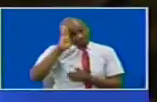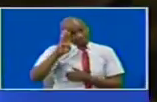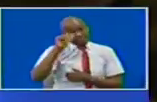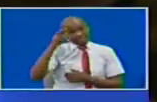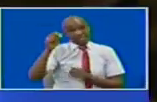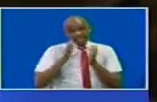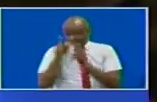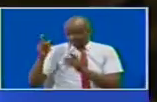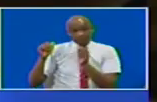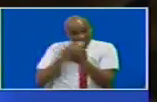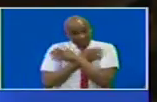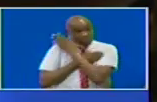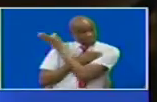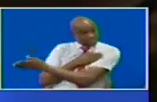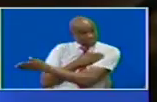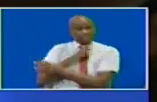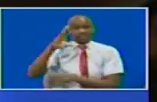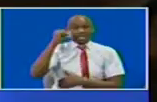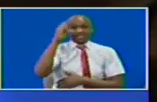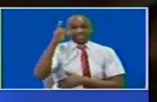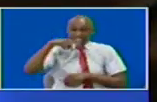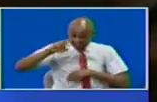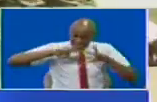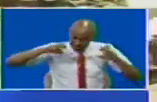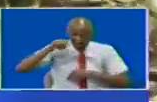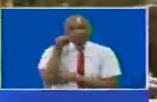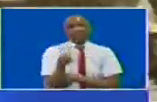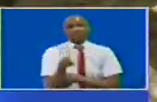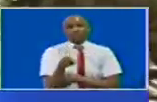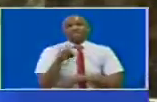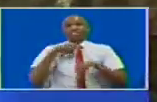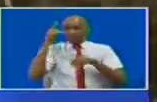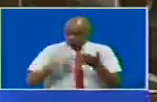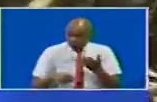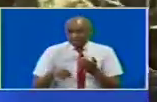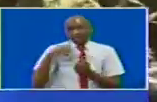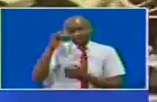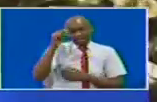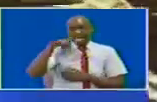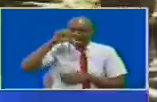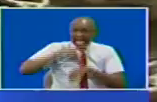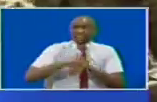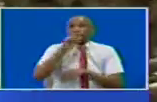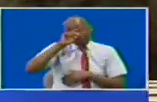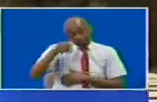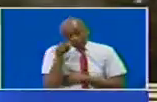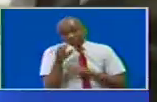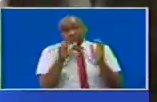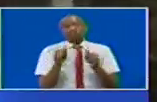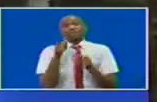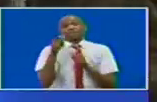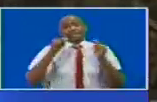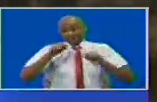constant communications at the time the CID was investigating the scandal, and that Faruk received a benefit of 1 million shillings from the